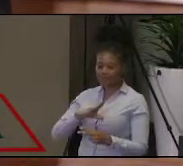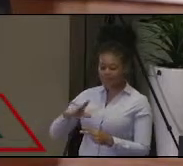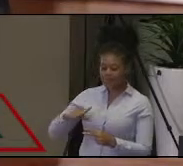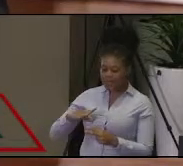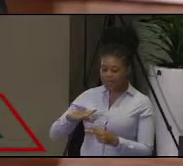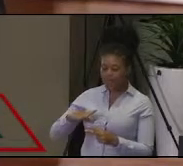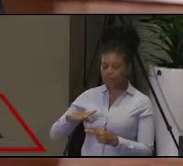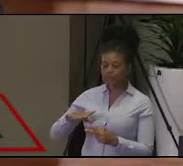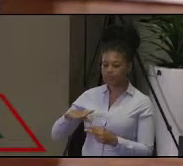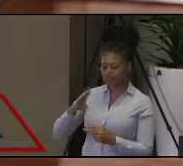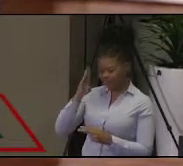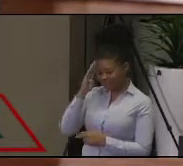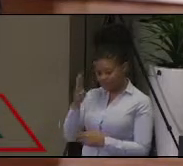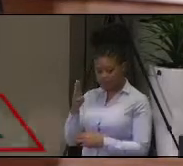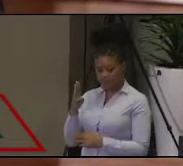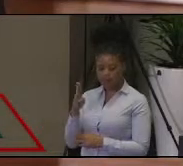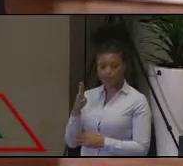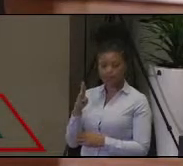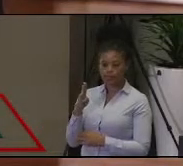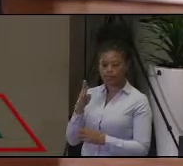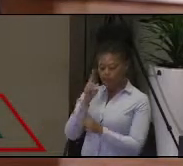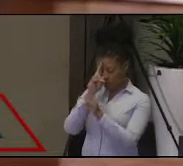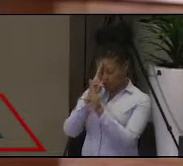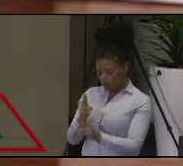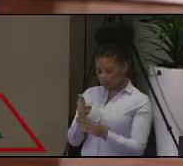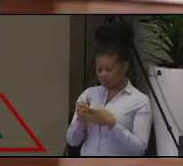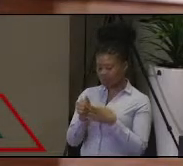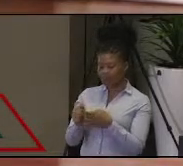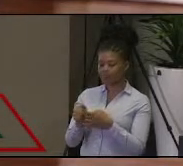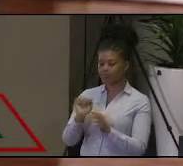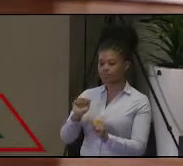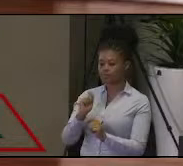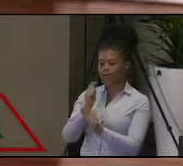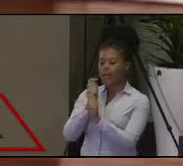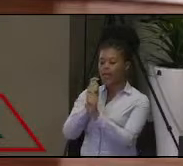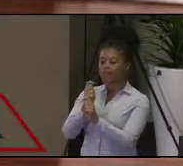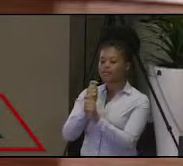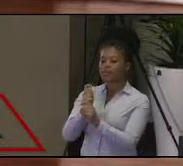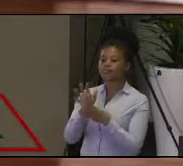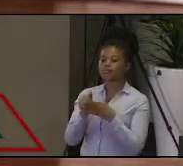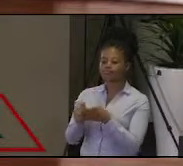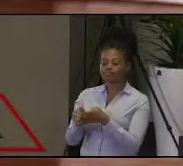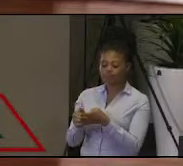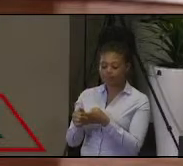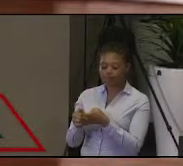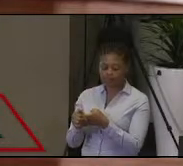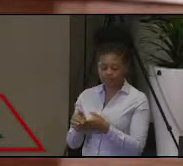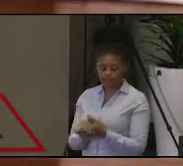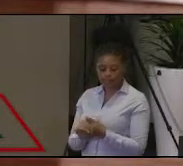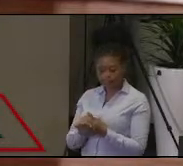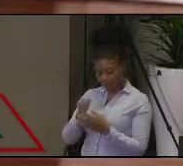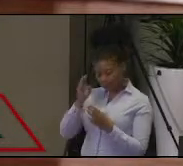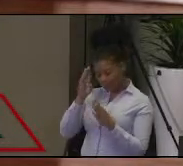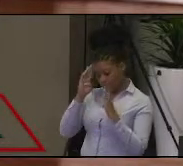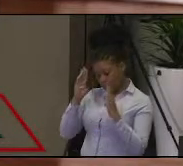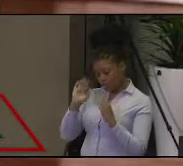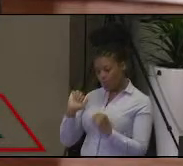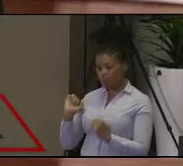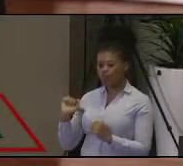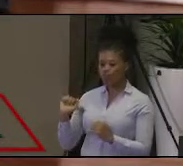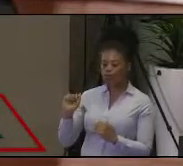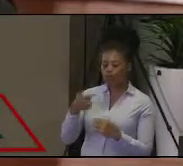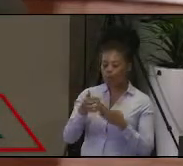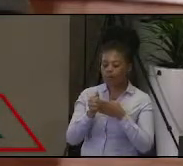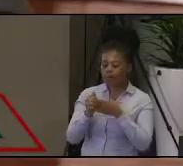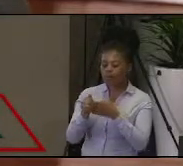Council, greet the Honourable Leadership of the House of Traditional Leaders, greet all the leadership that is